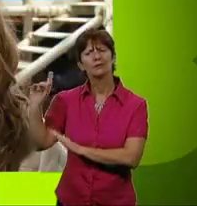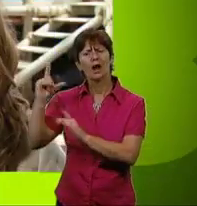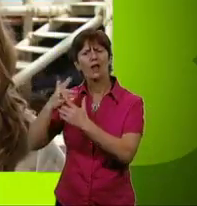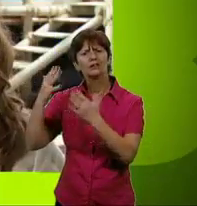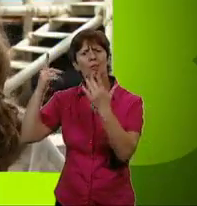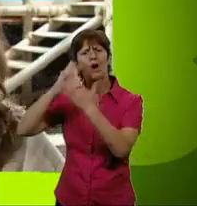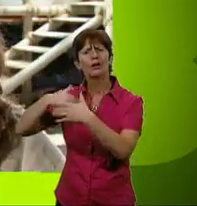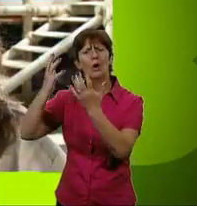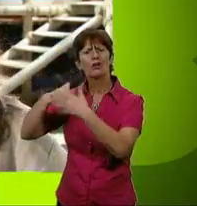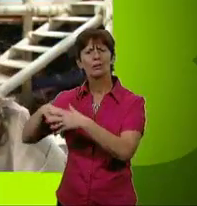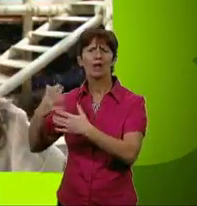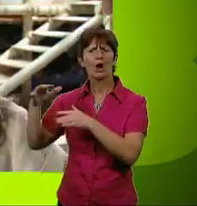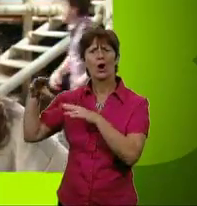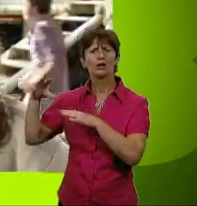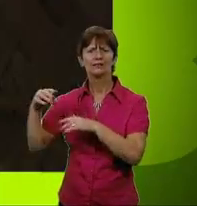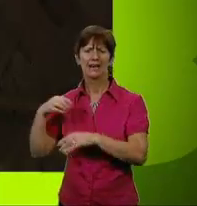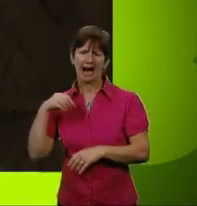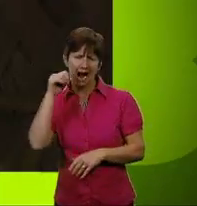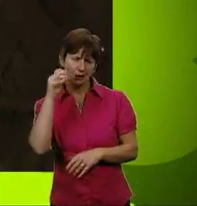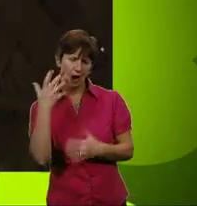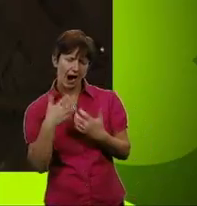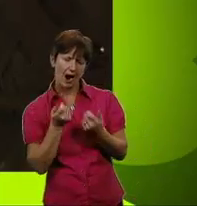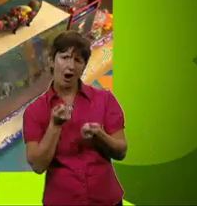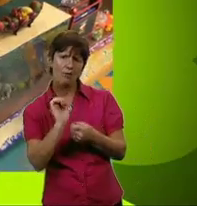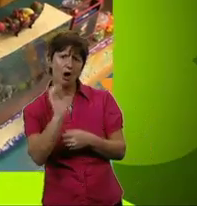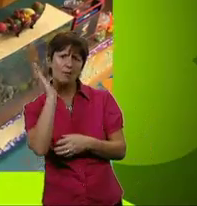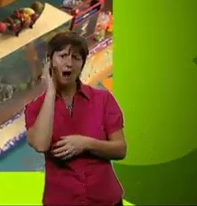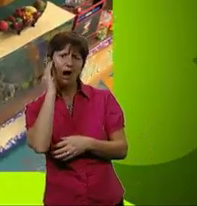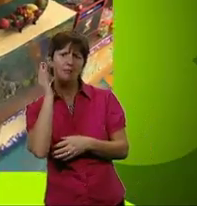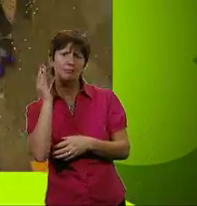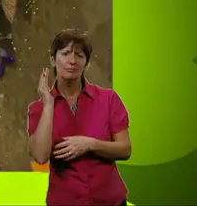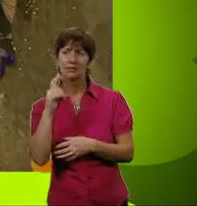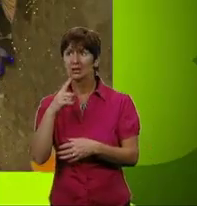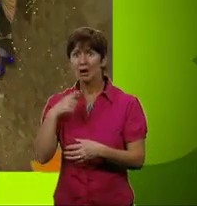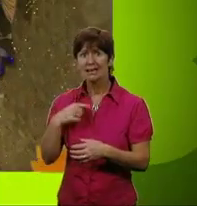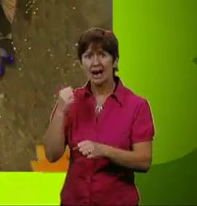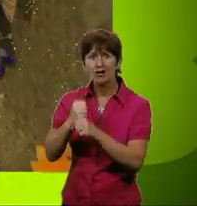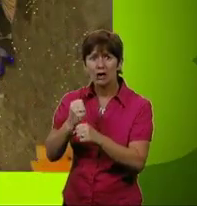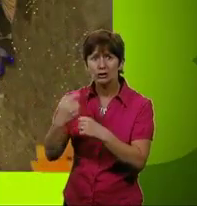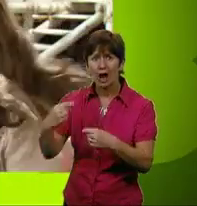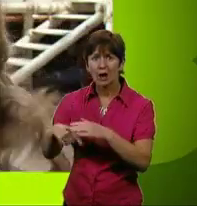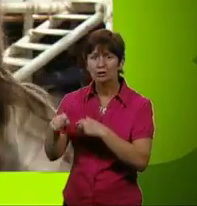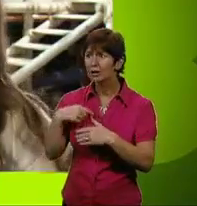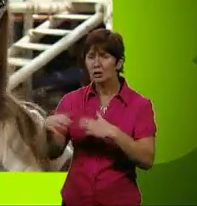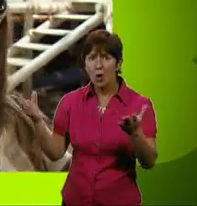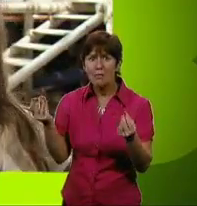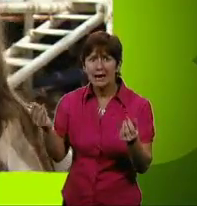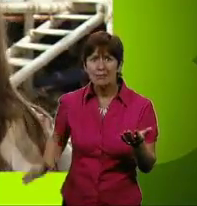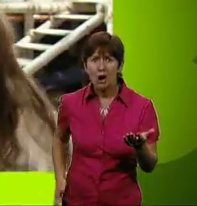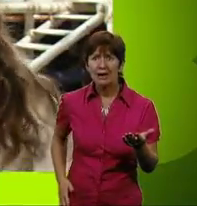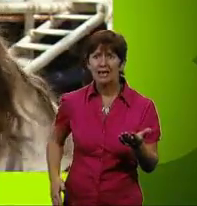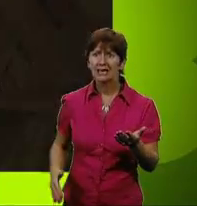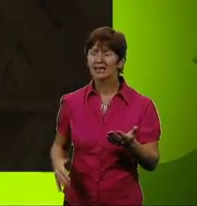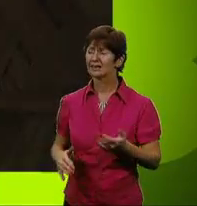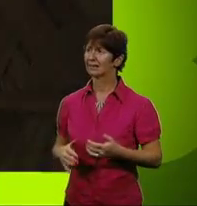about. I'll know how to handle your mother. You'll get me grounded. You'll lose me my allowance.